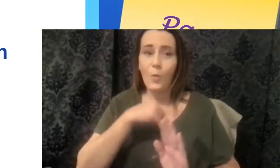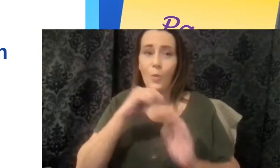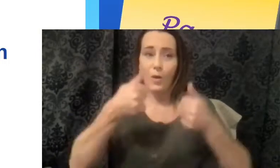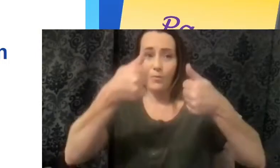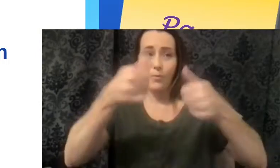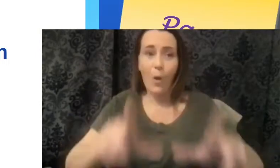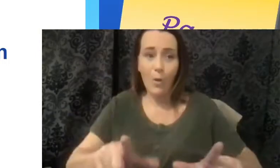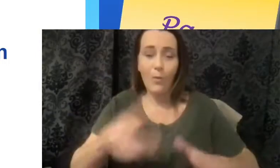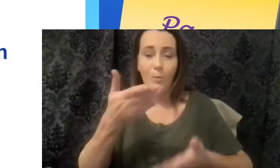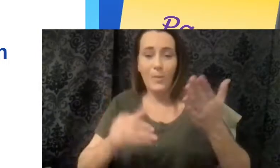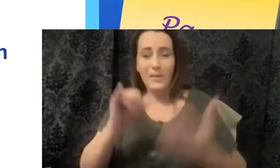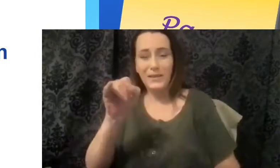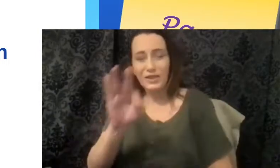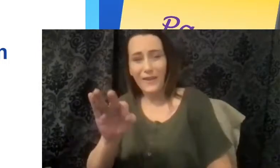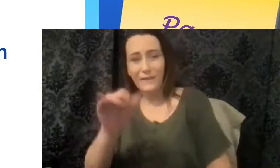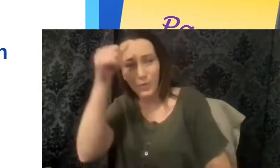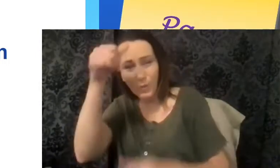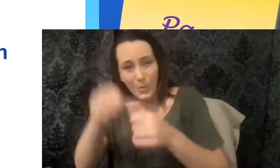Jeff, do you know? Do you remember?